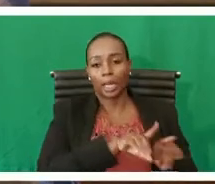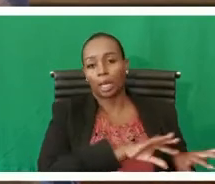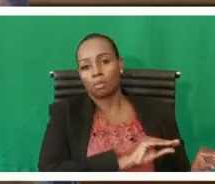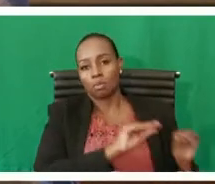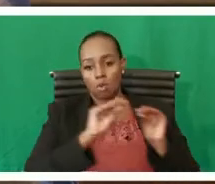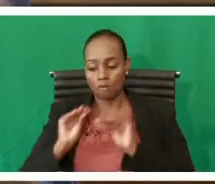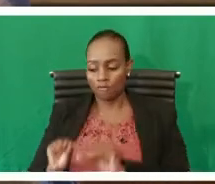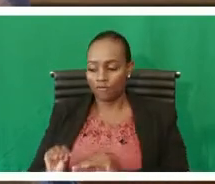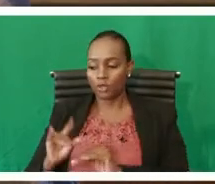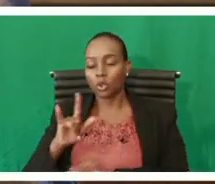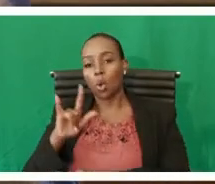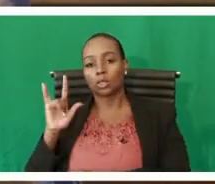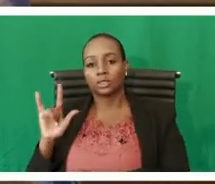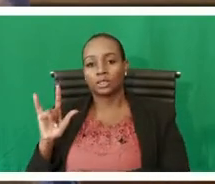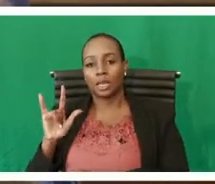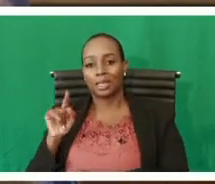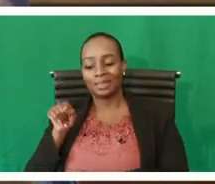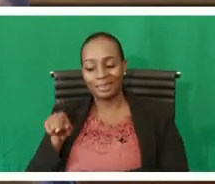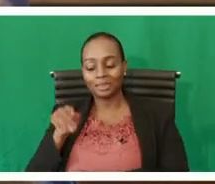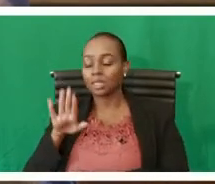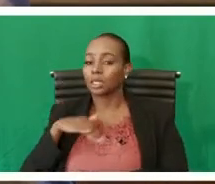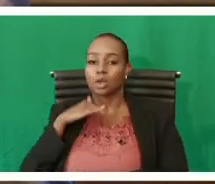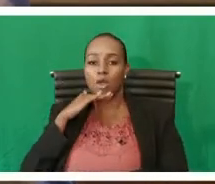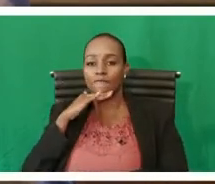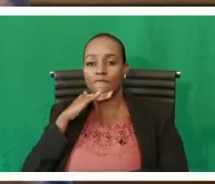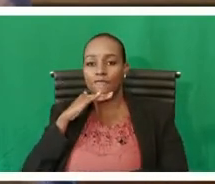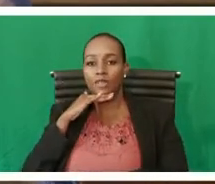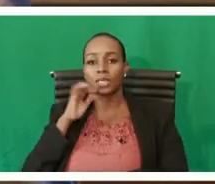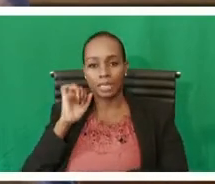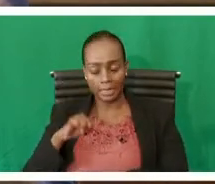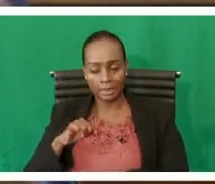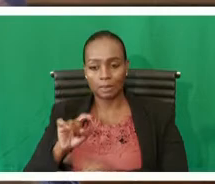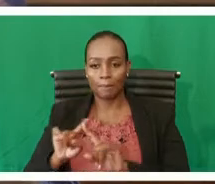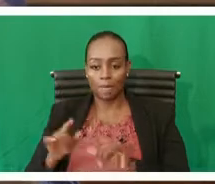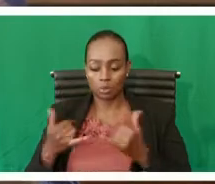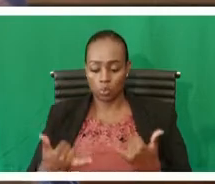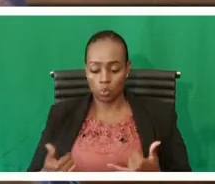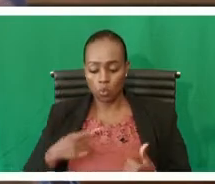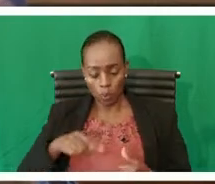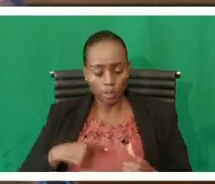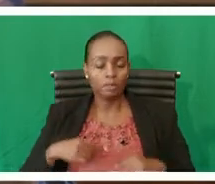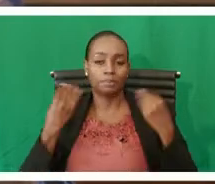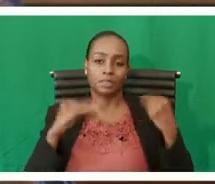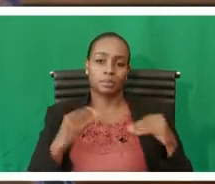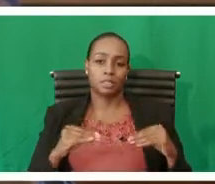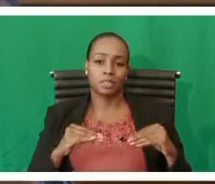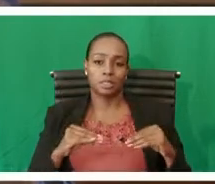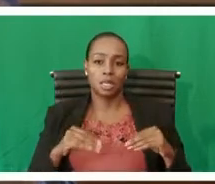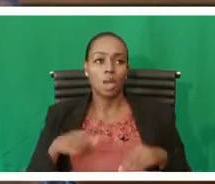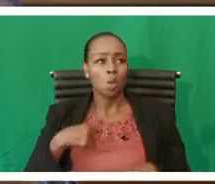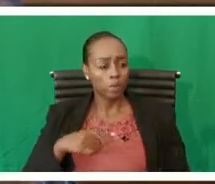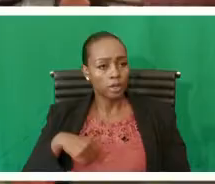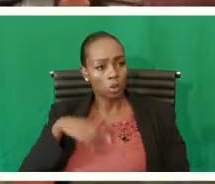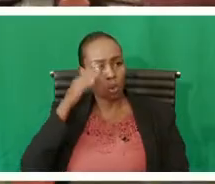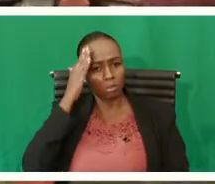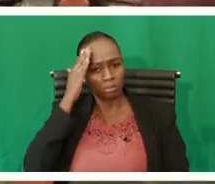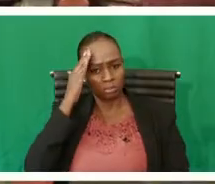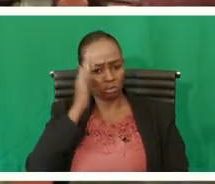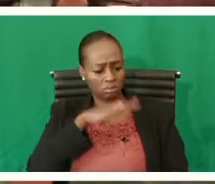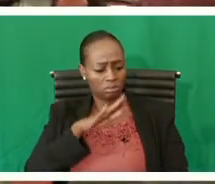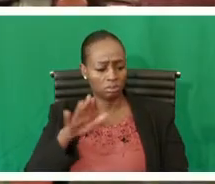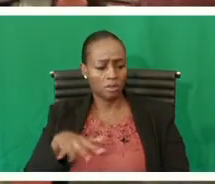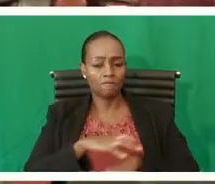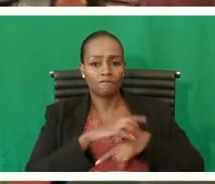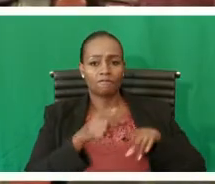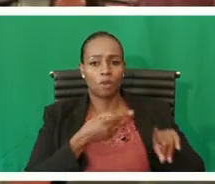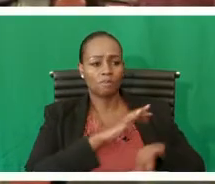This is not enough, and we are busy expanding this program. Re a tseba go bana ba rona ba mo mapolasing ha manete ba sokola